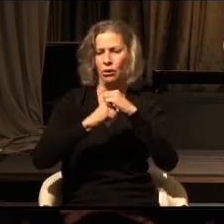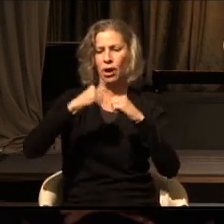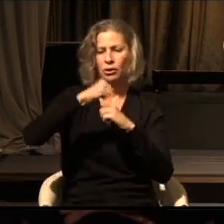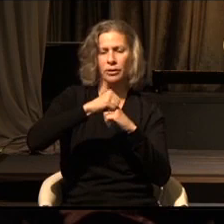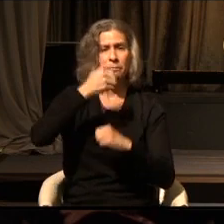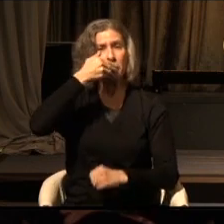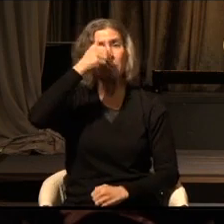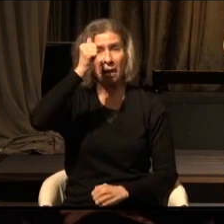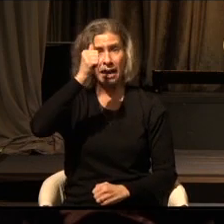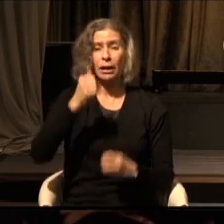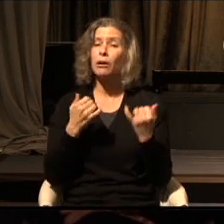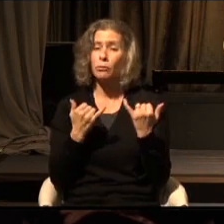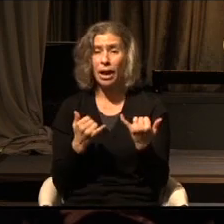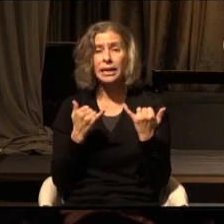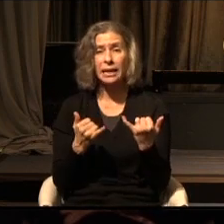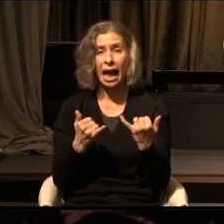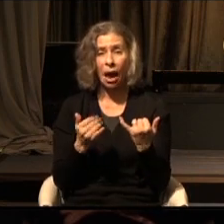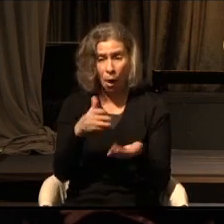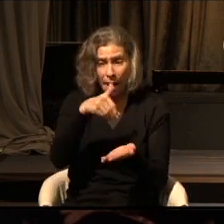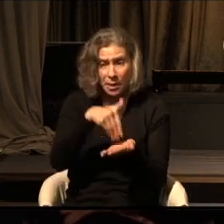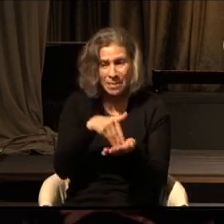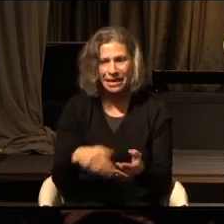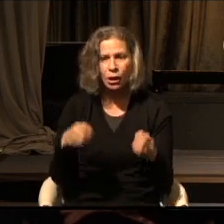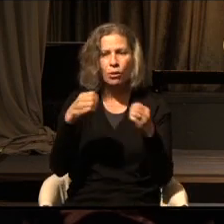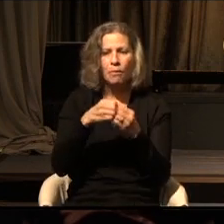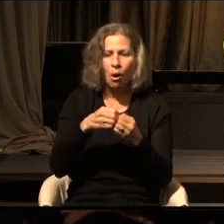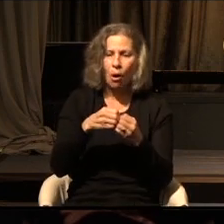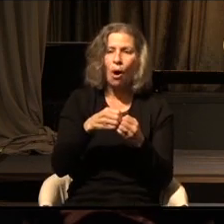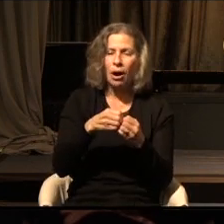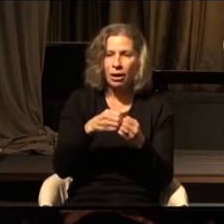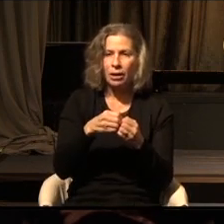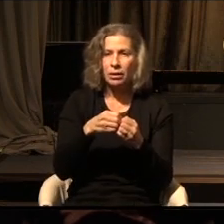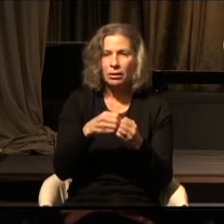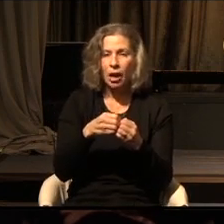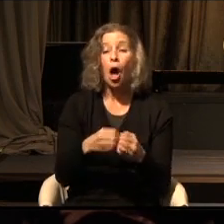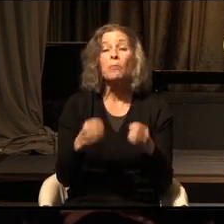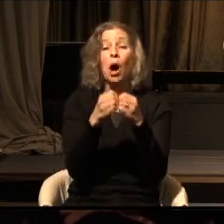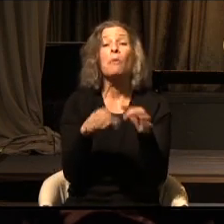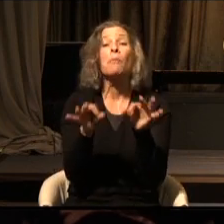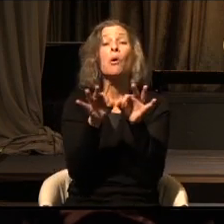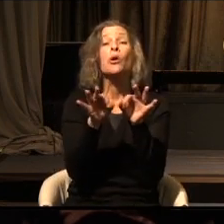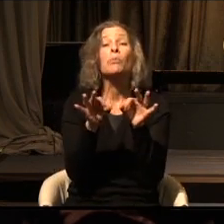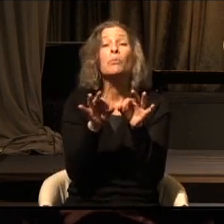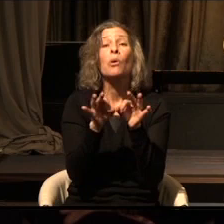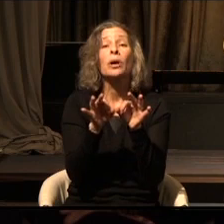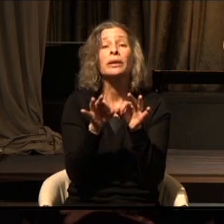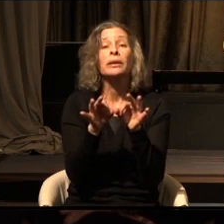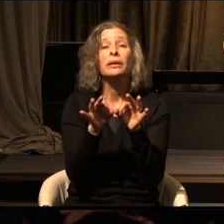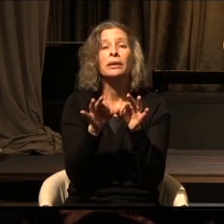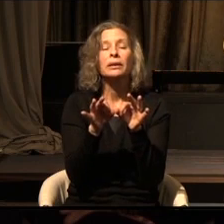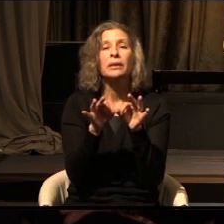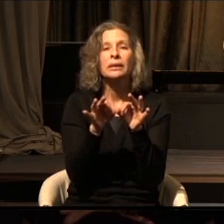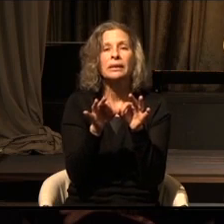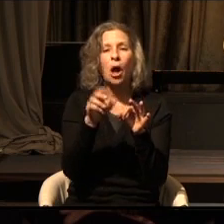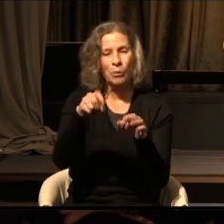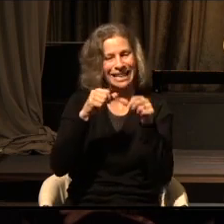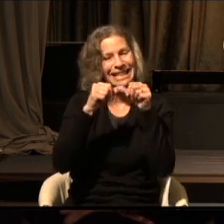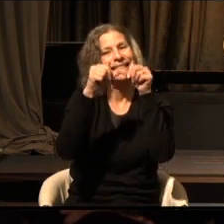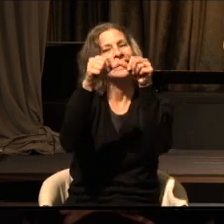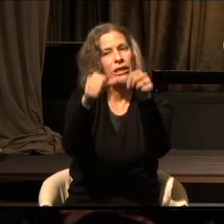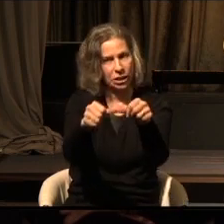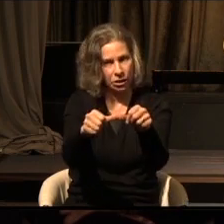kind of feel like I might even be in the middle a little bit more. But more than that, and more than me, I feel like it's something that begs for a continuum. And